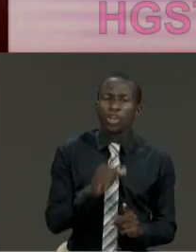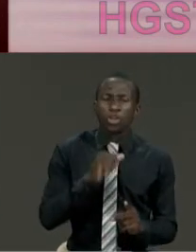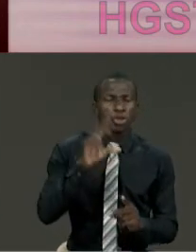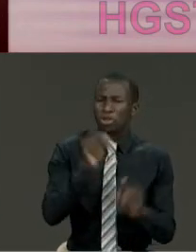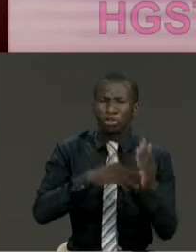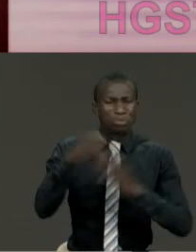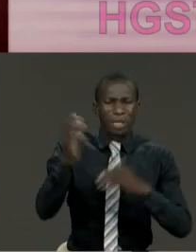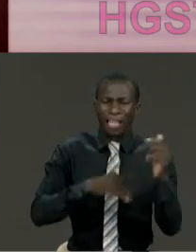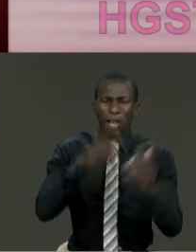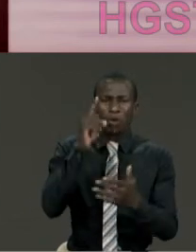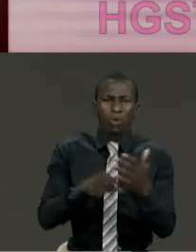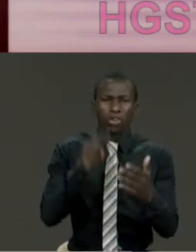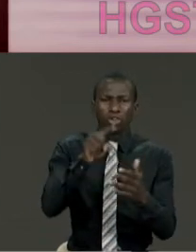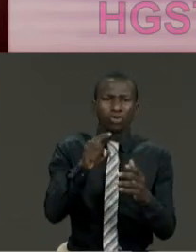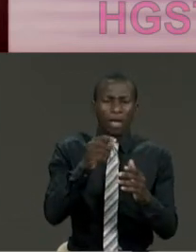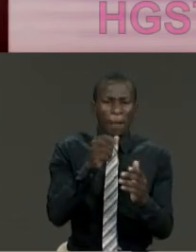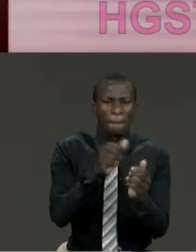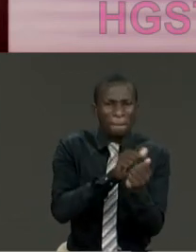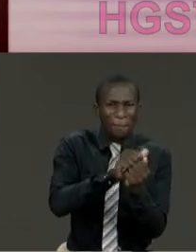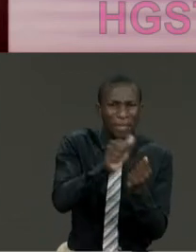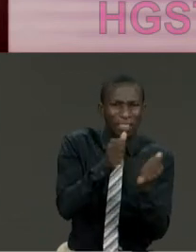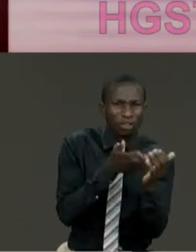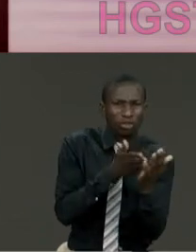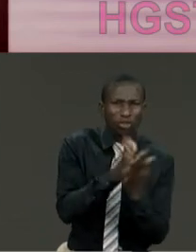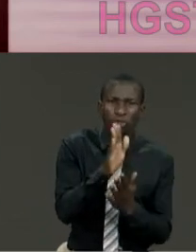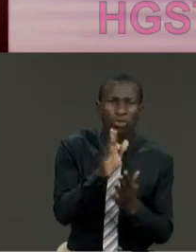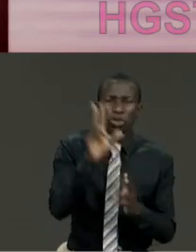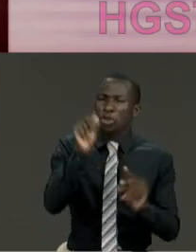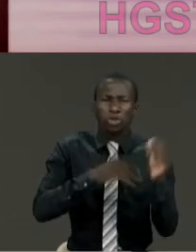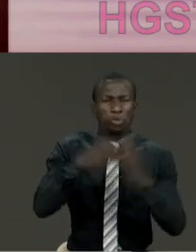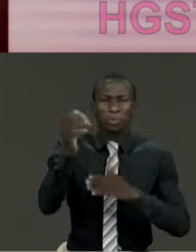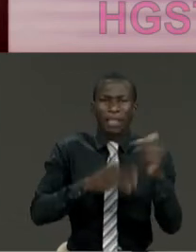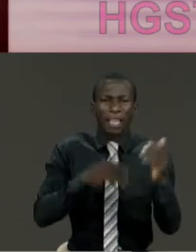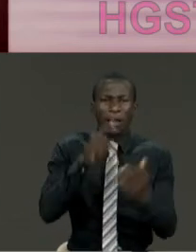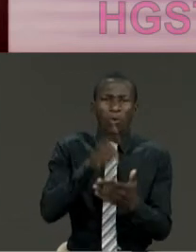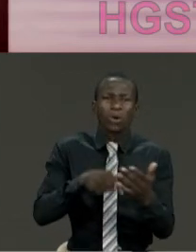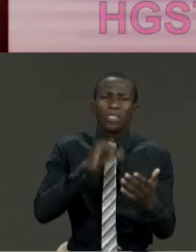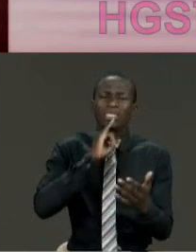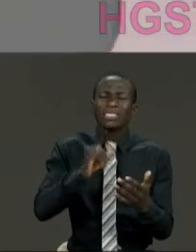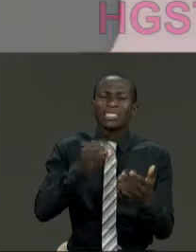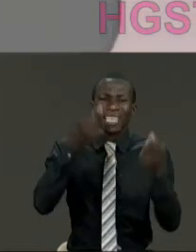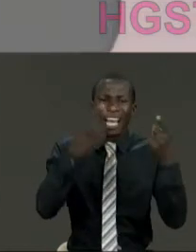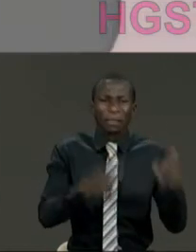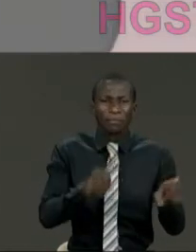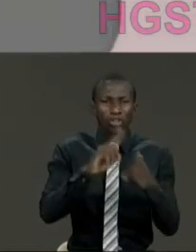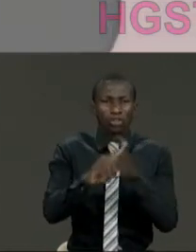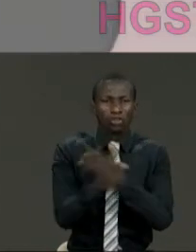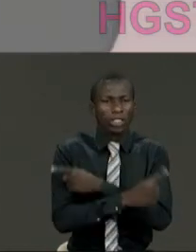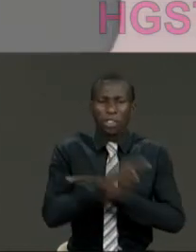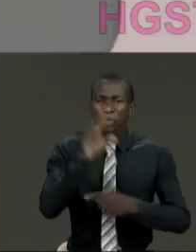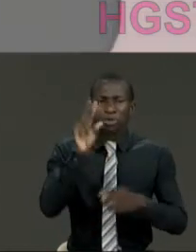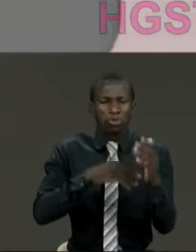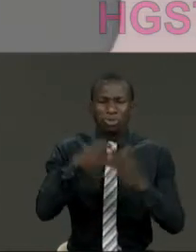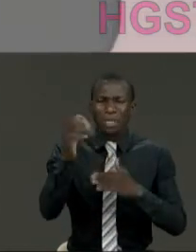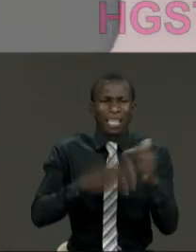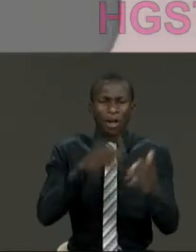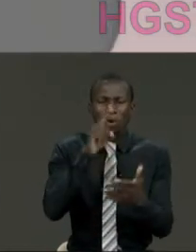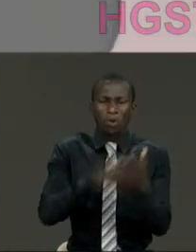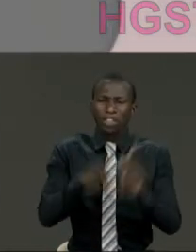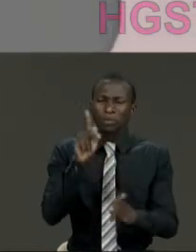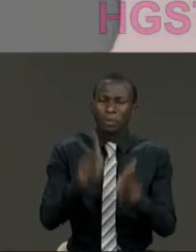Irrespective of what you are passing through, regardless of what is happening today, regardless of what people